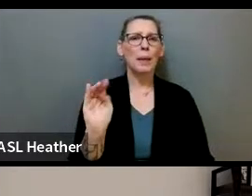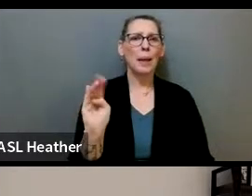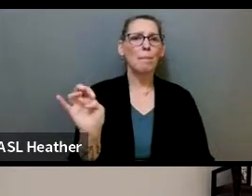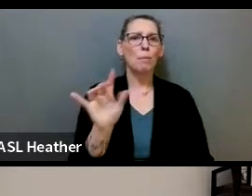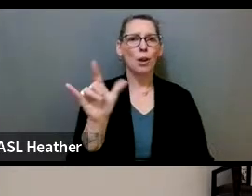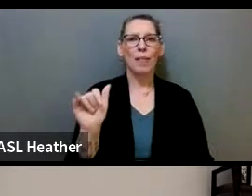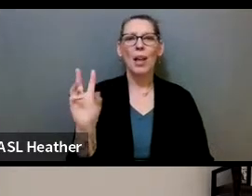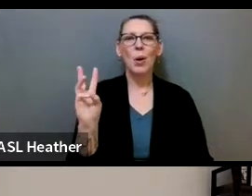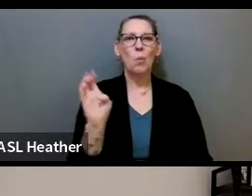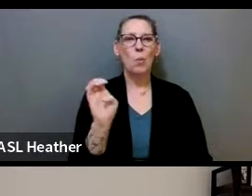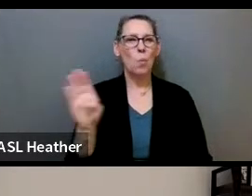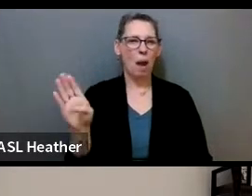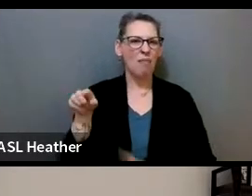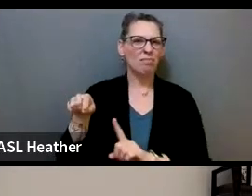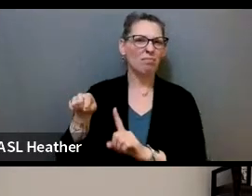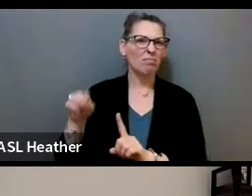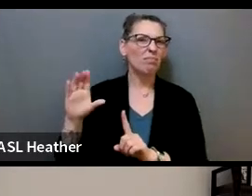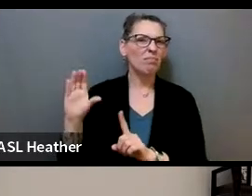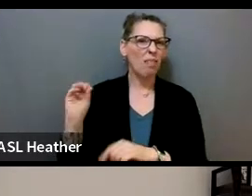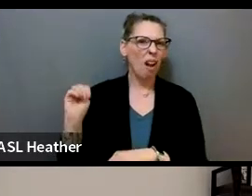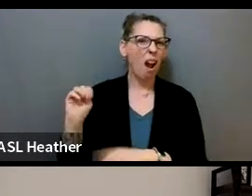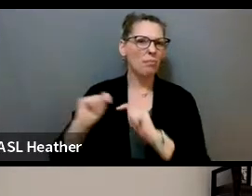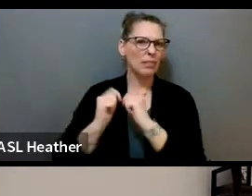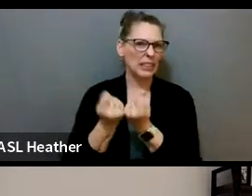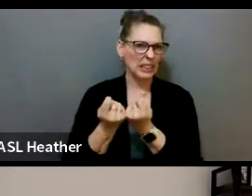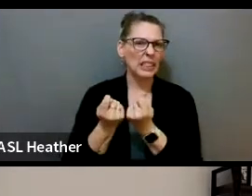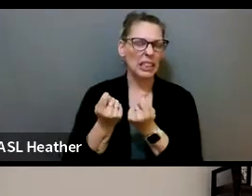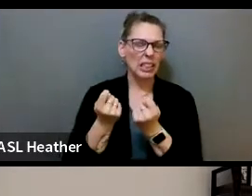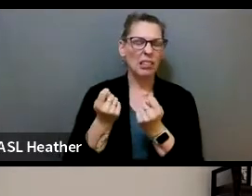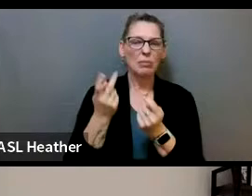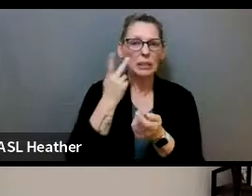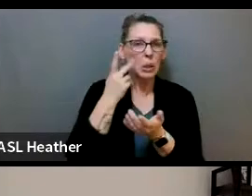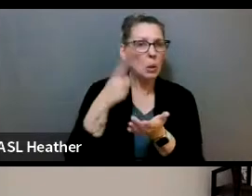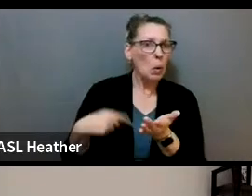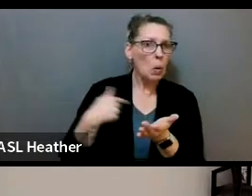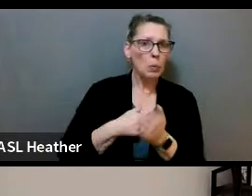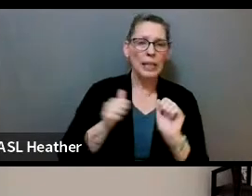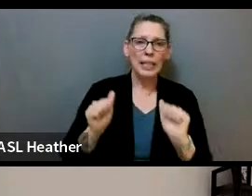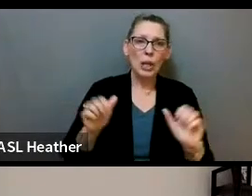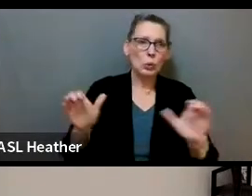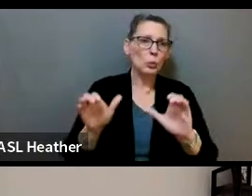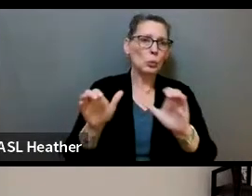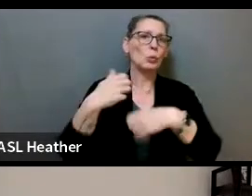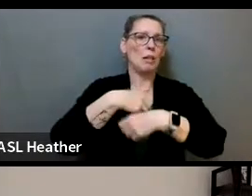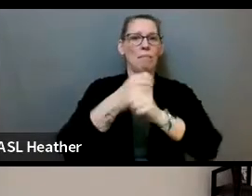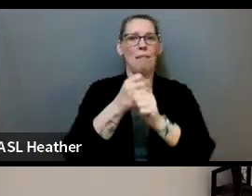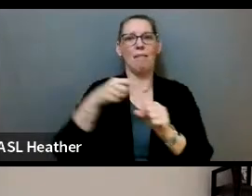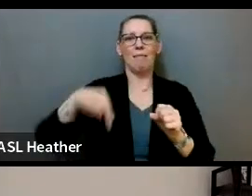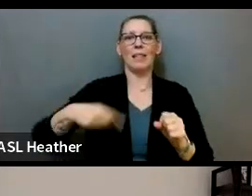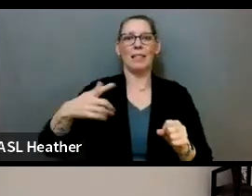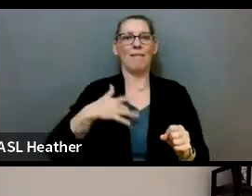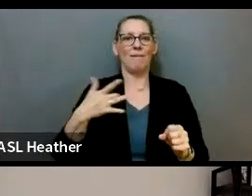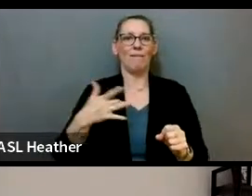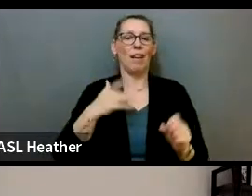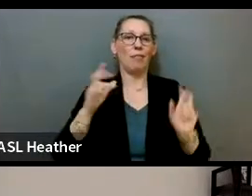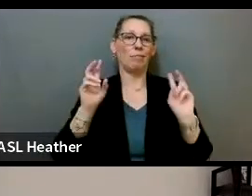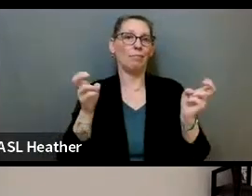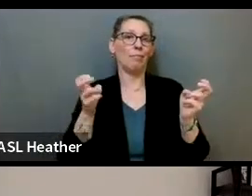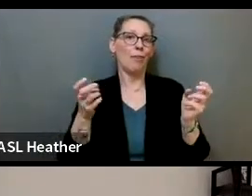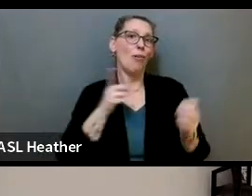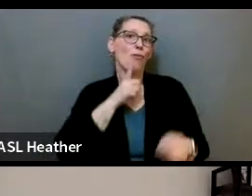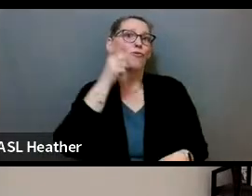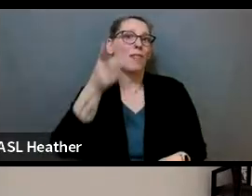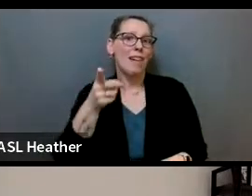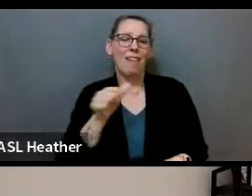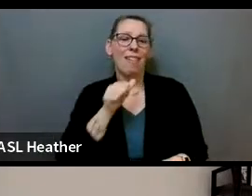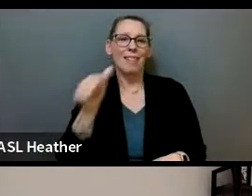comms team to see what's possible in terms of trying to make this feel a little bit more real and less